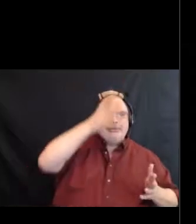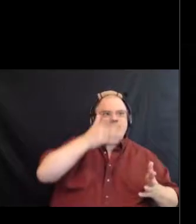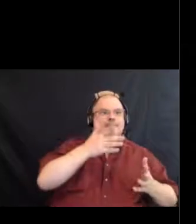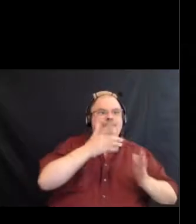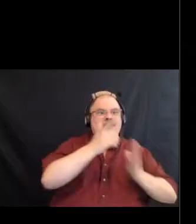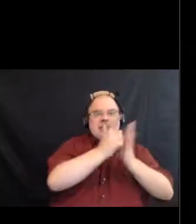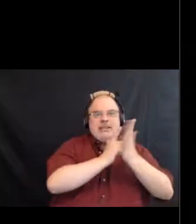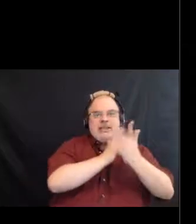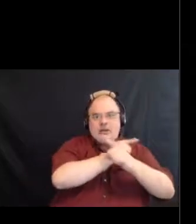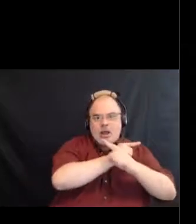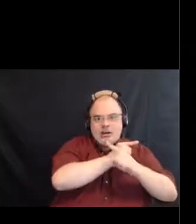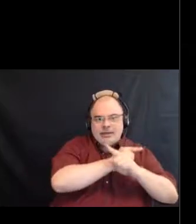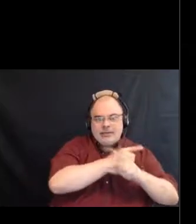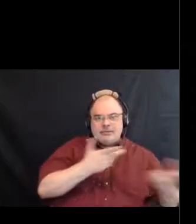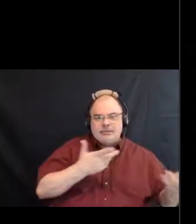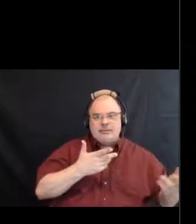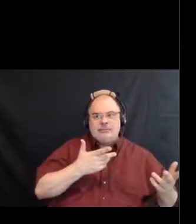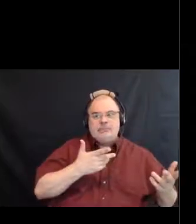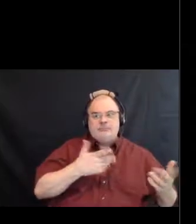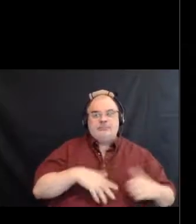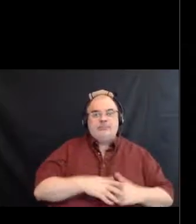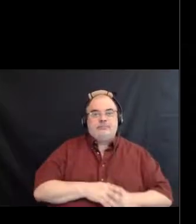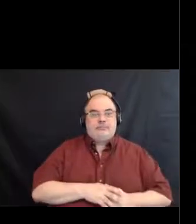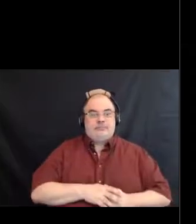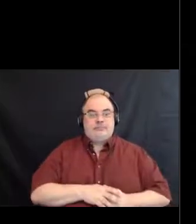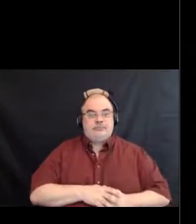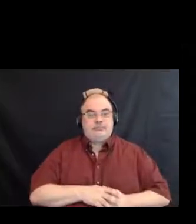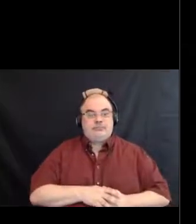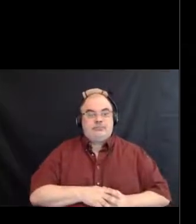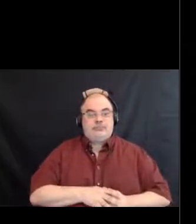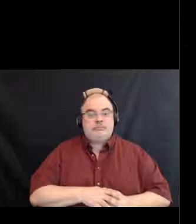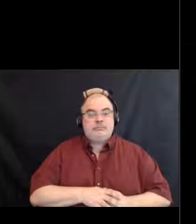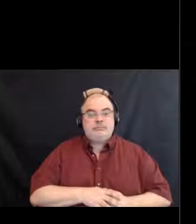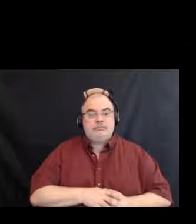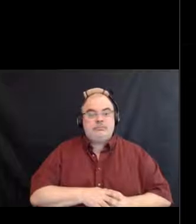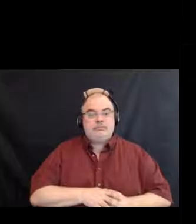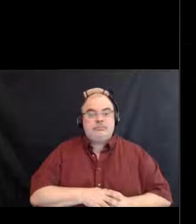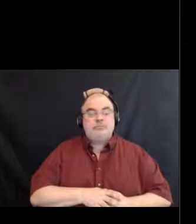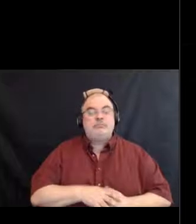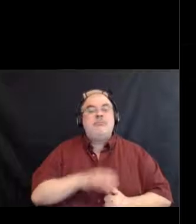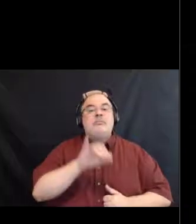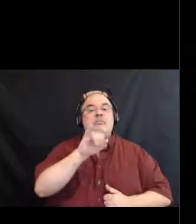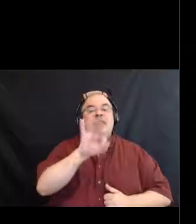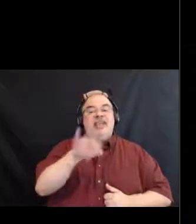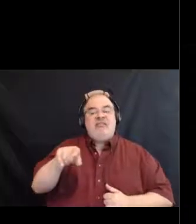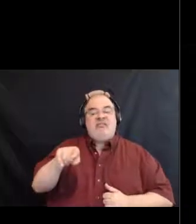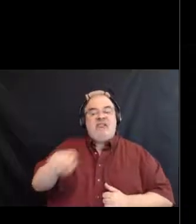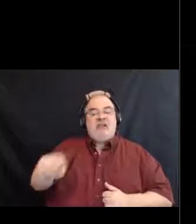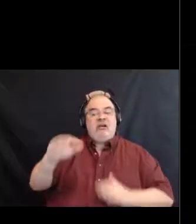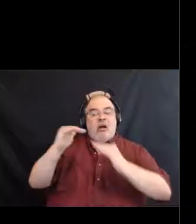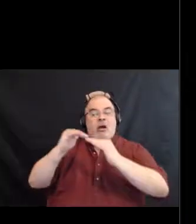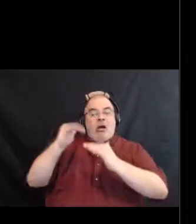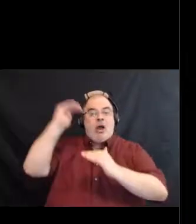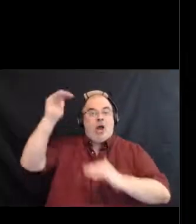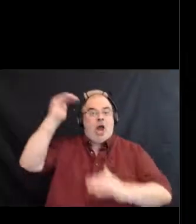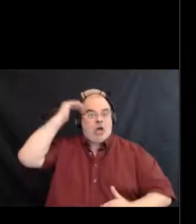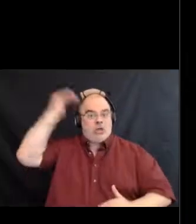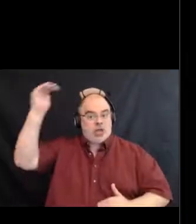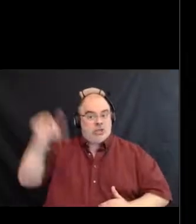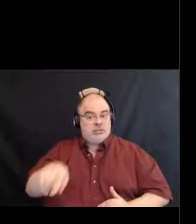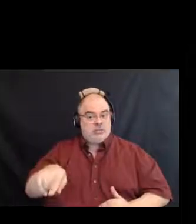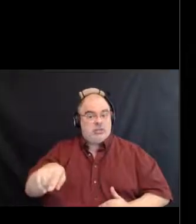this on behalf of an adult beneficiary, they need to provide the power of attorney or